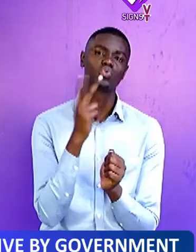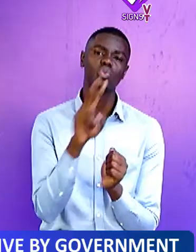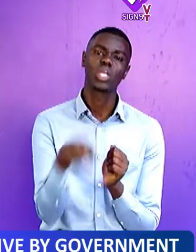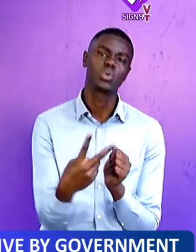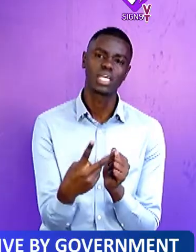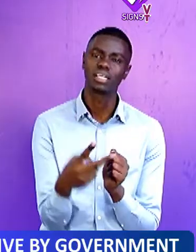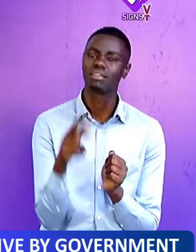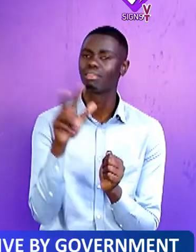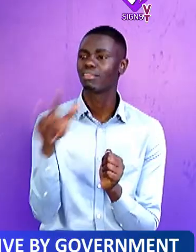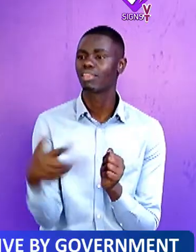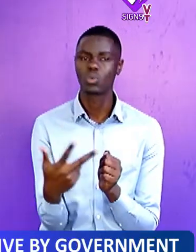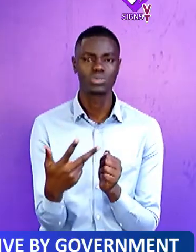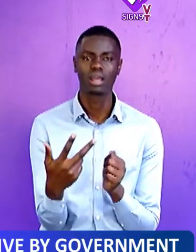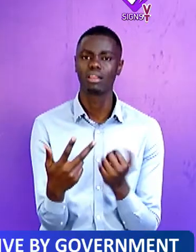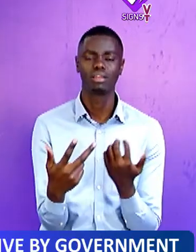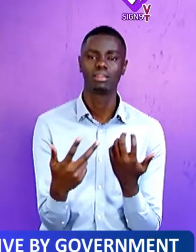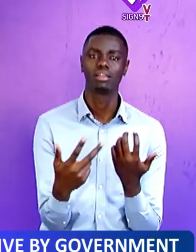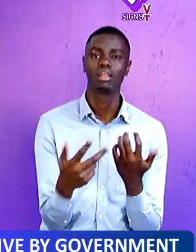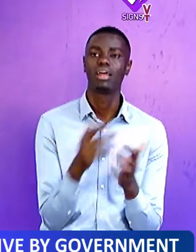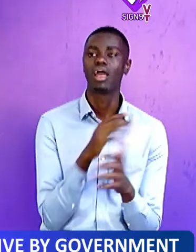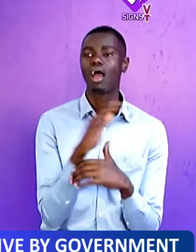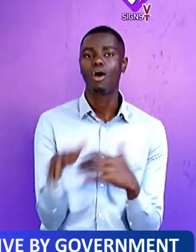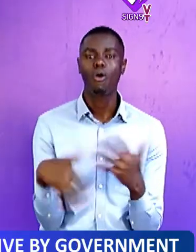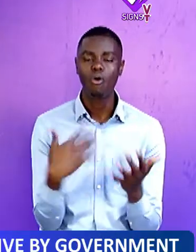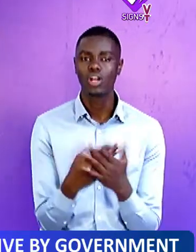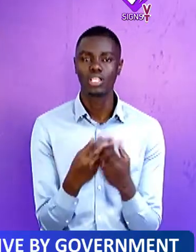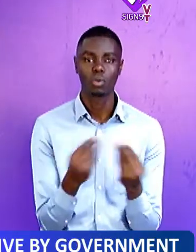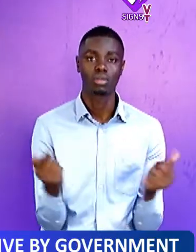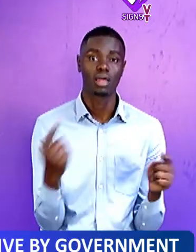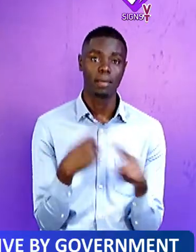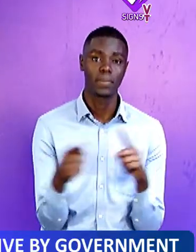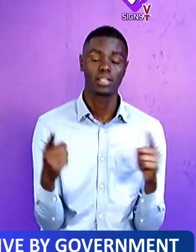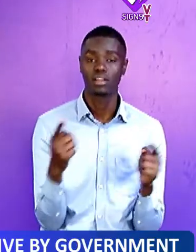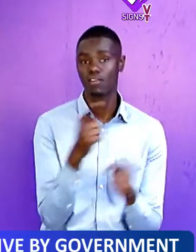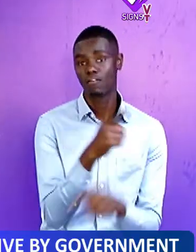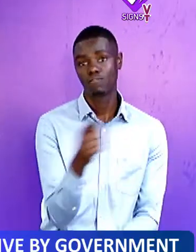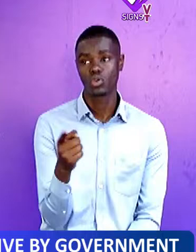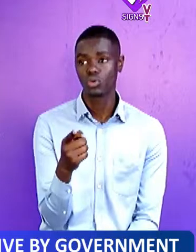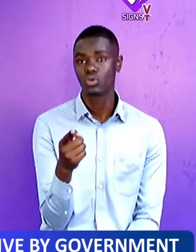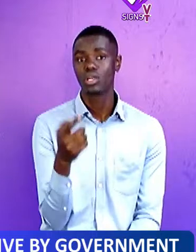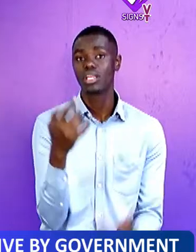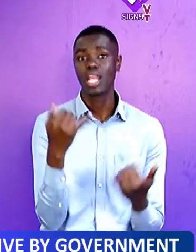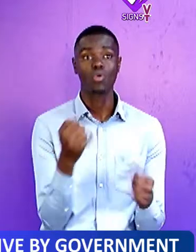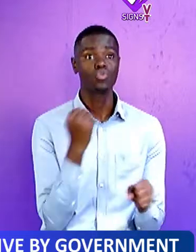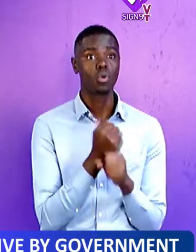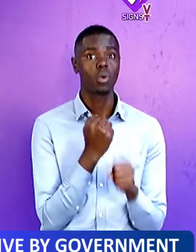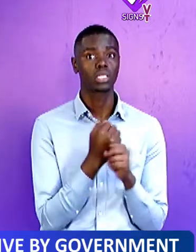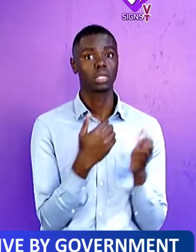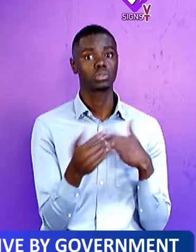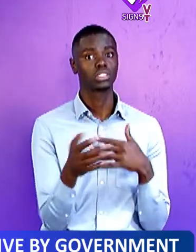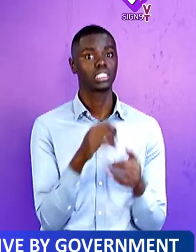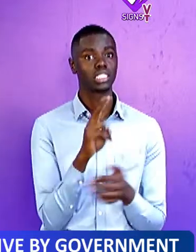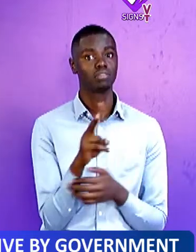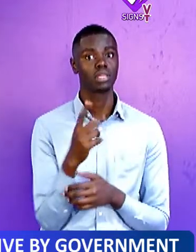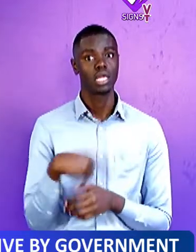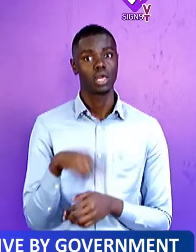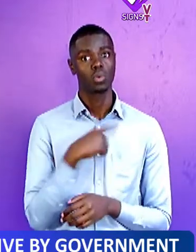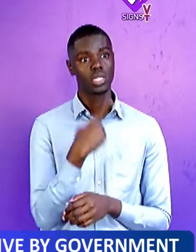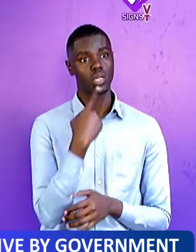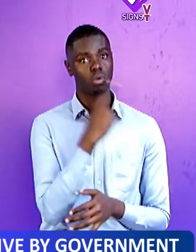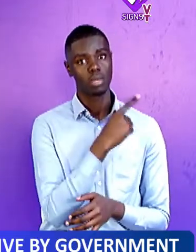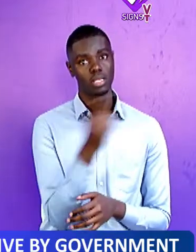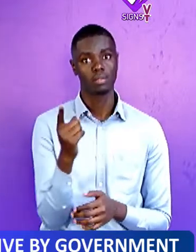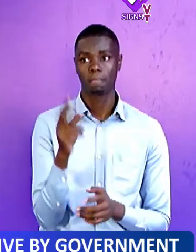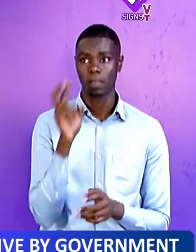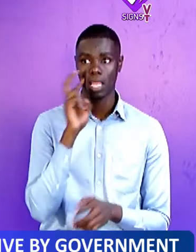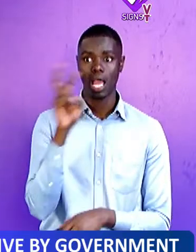shillings, 3,000 shillings, all will be solved. But for you, it will be asked, sasa wewe unafanya kazi Science TV, sasa sisi tunakwambia,